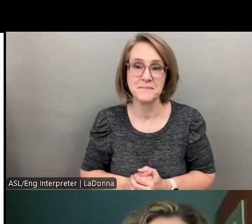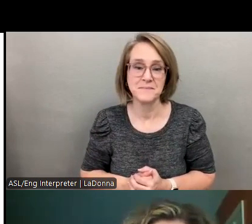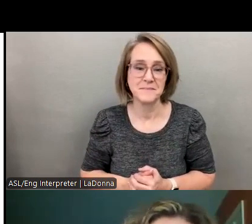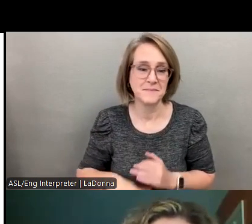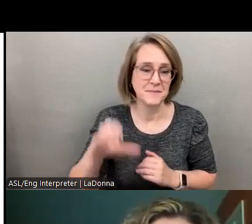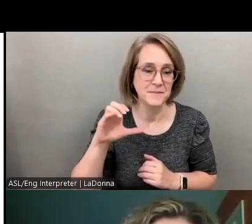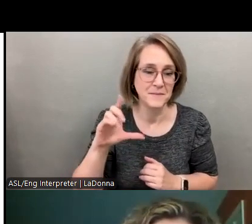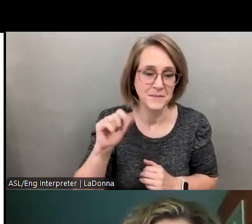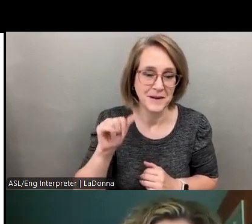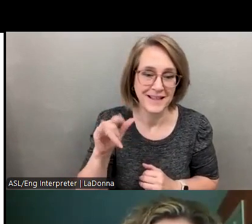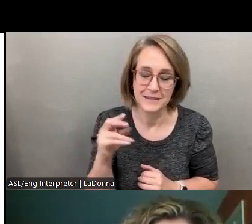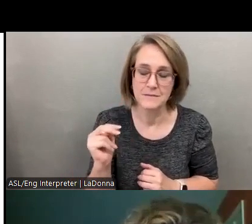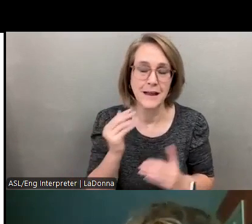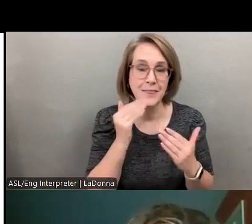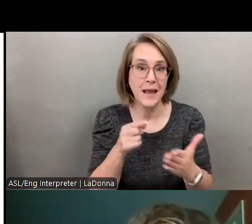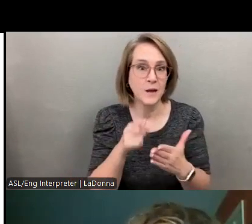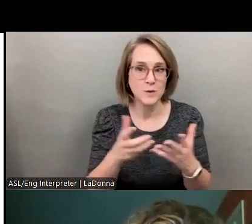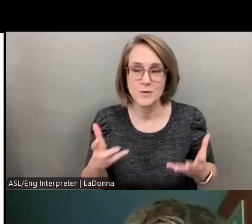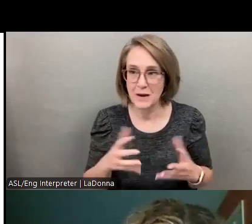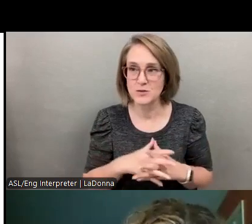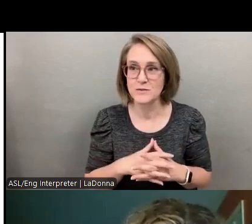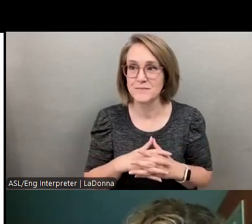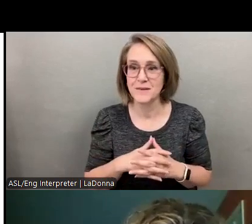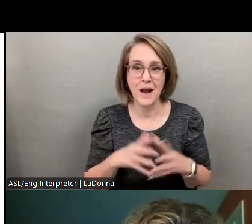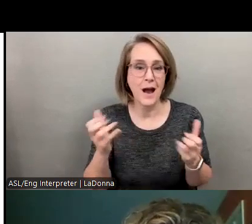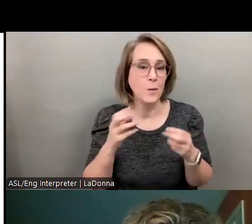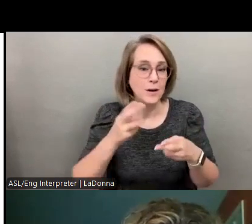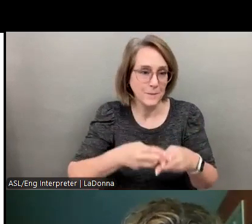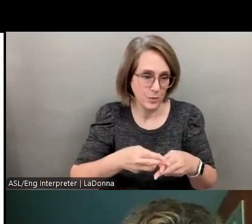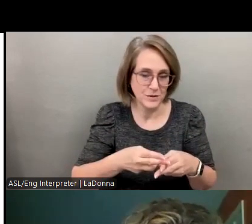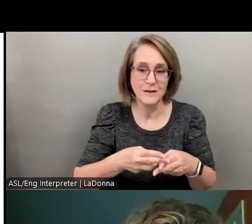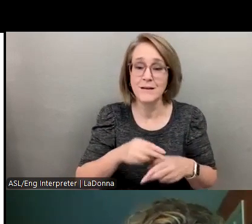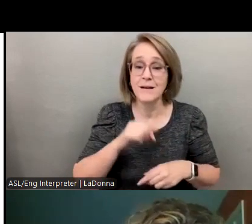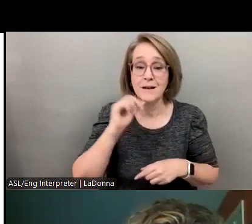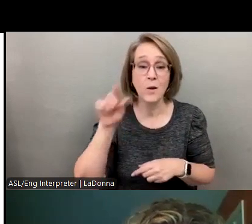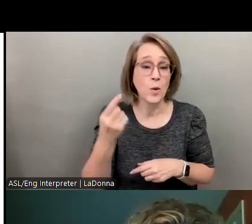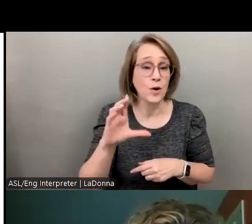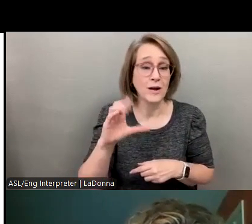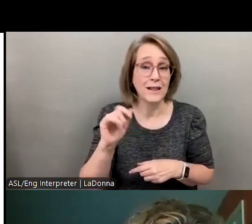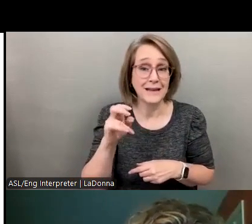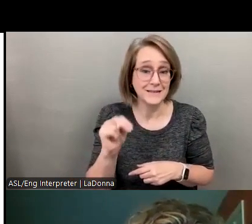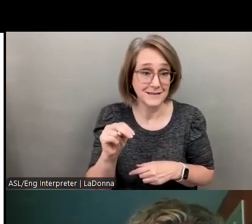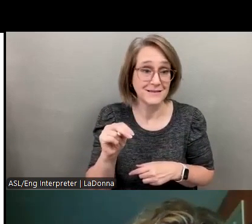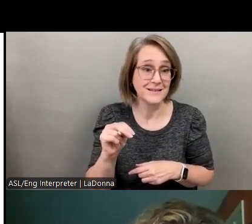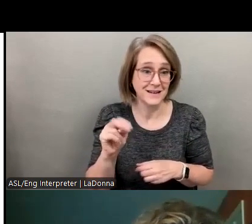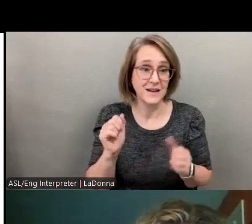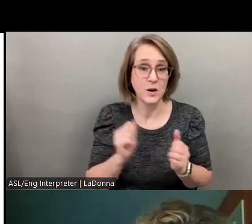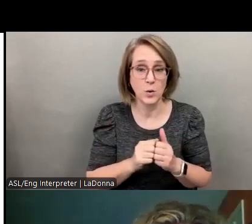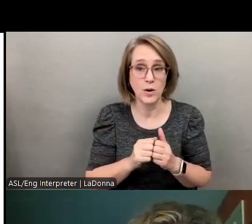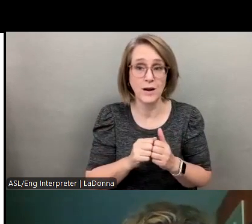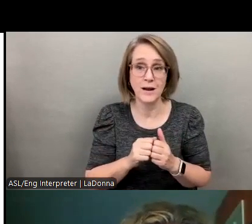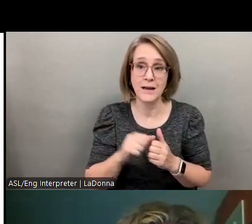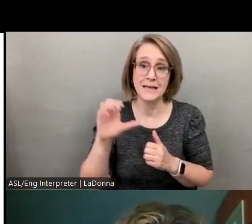Clayton, thank you so much. I want to just note that not only is Clayton with the Chief